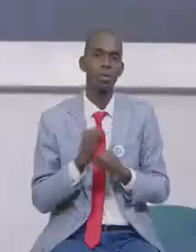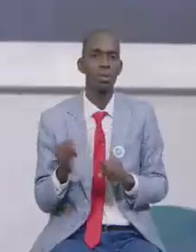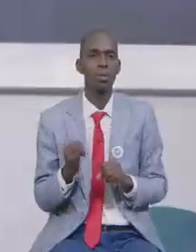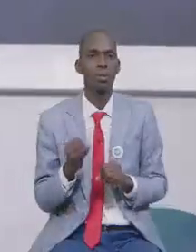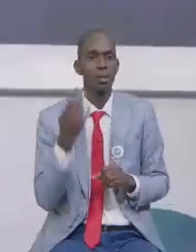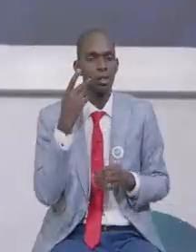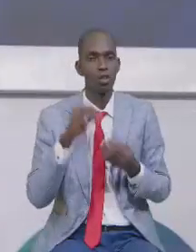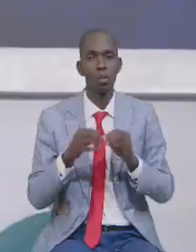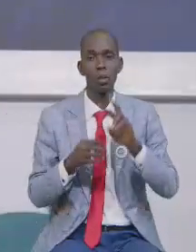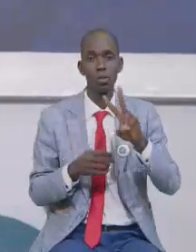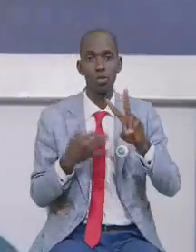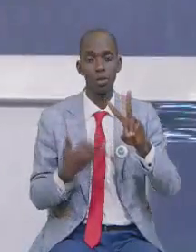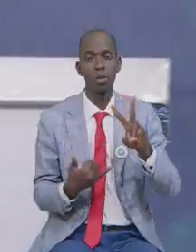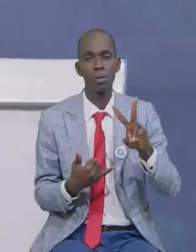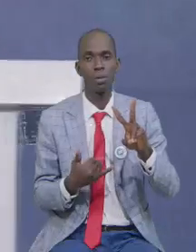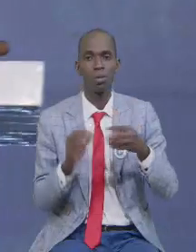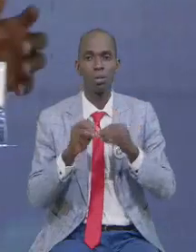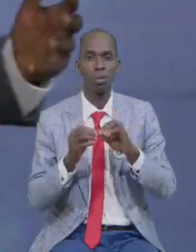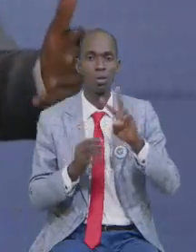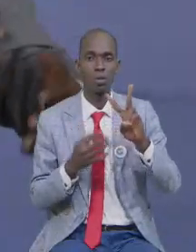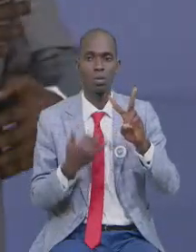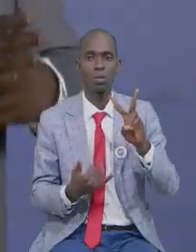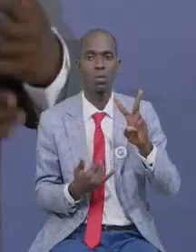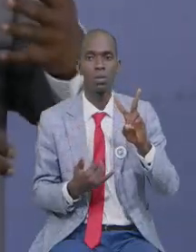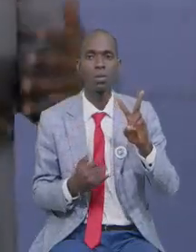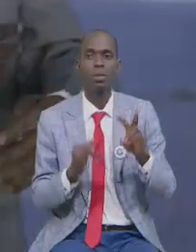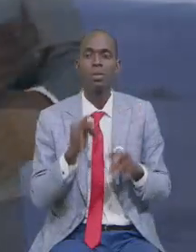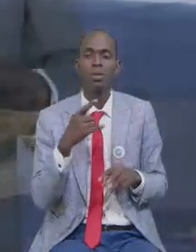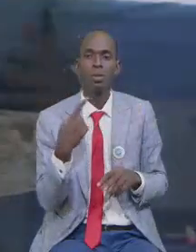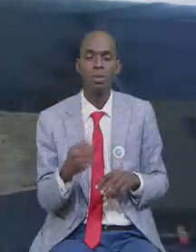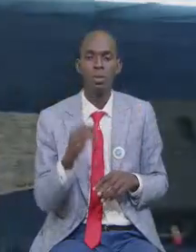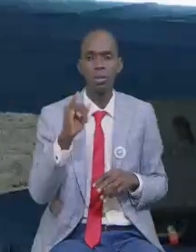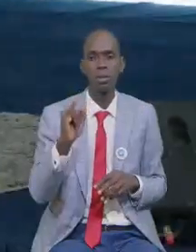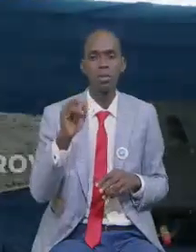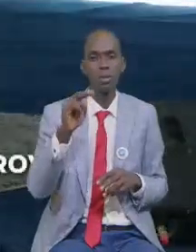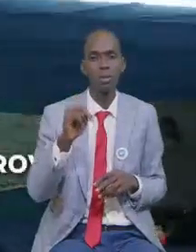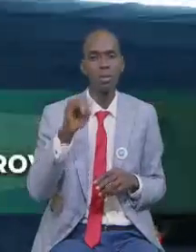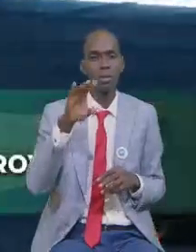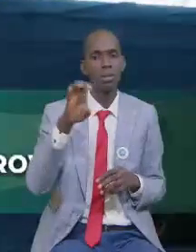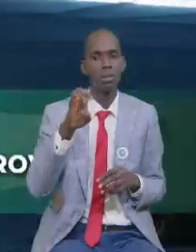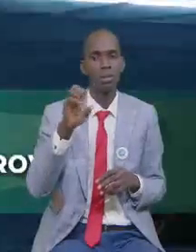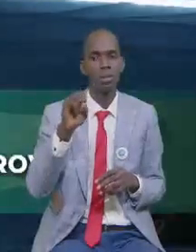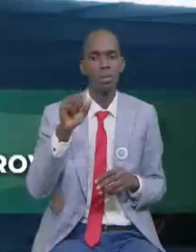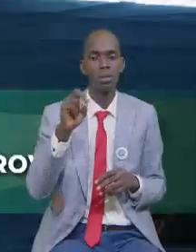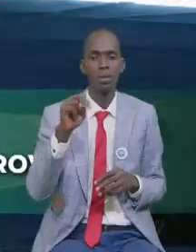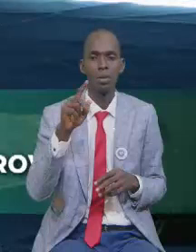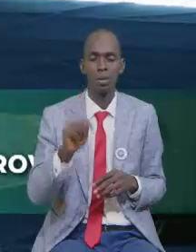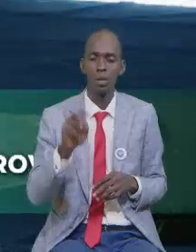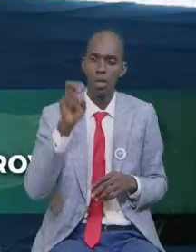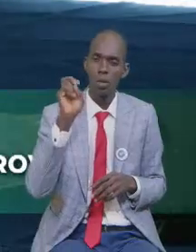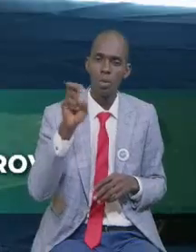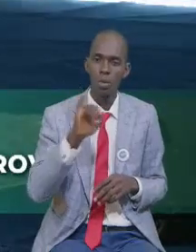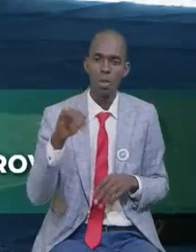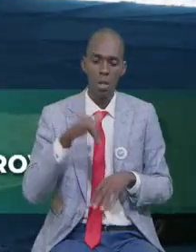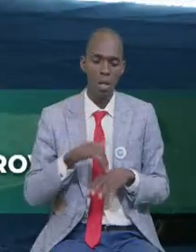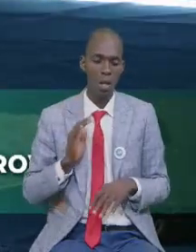number two here. Number two is the incessant knocking at a friend's door